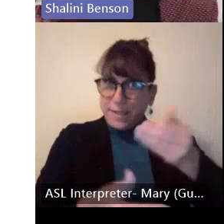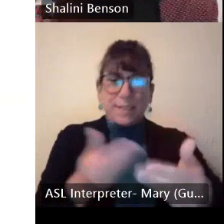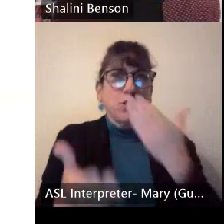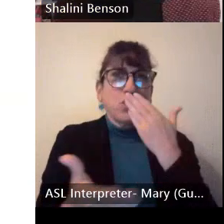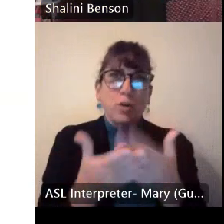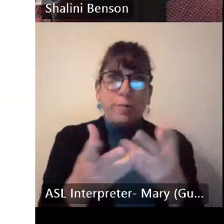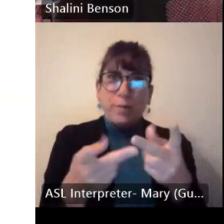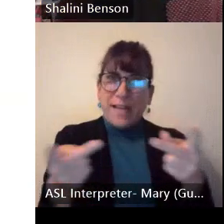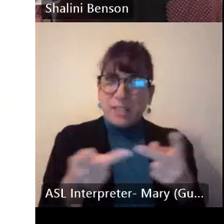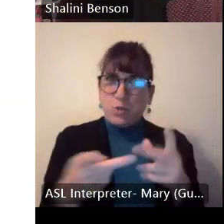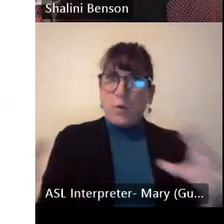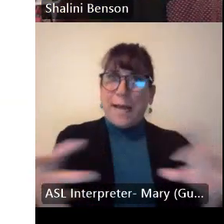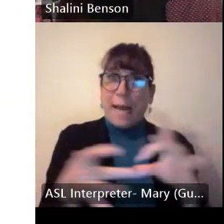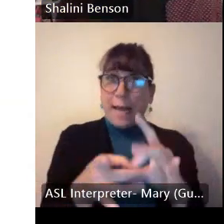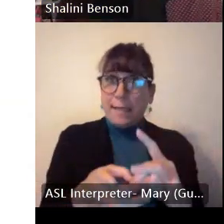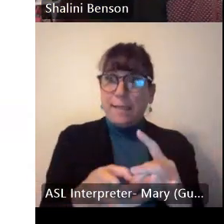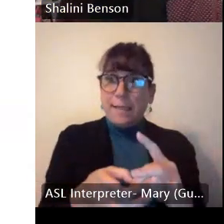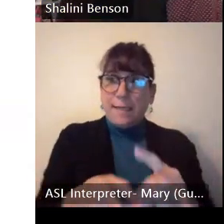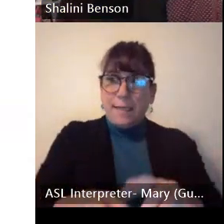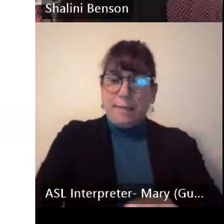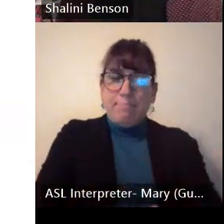connected.